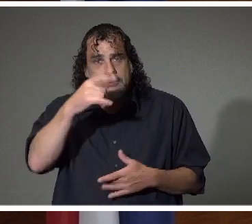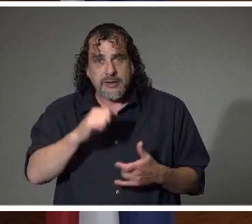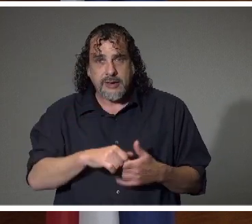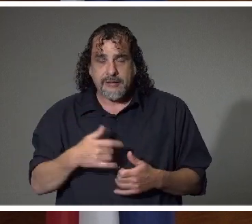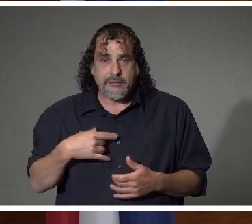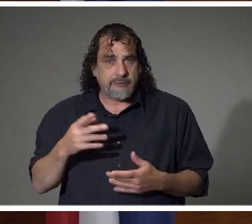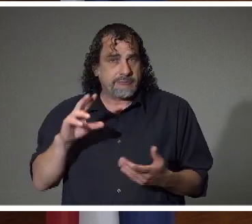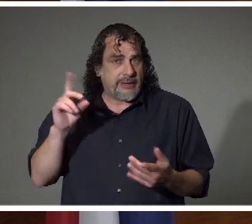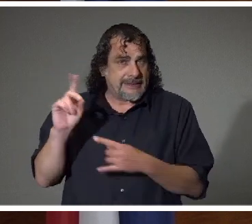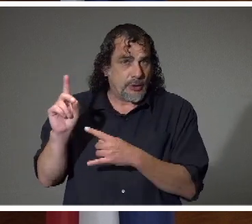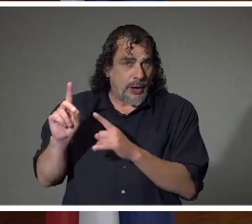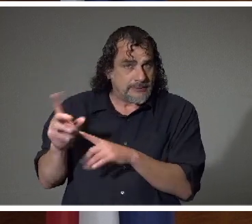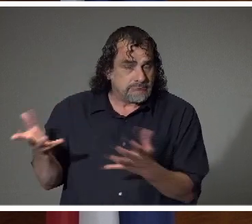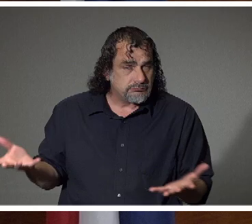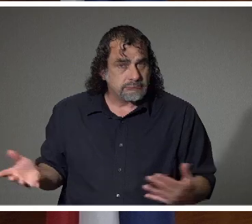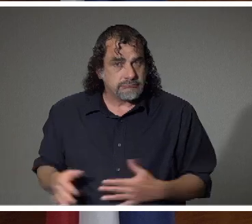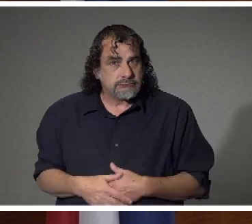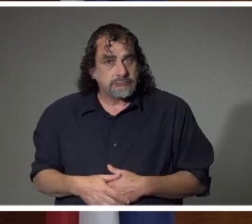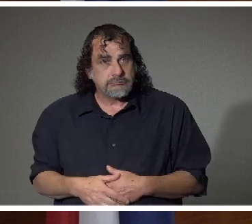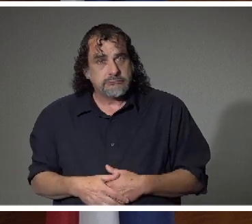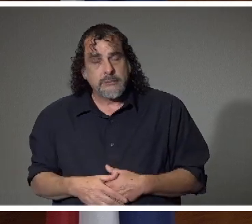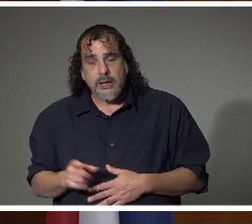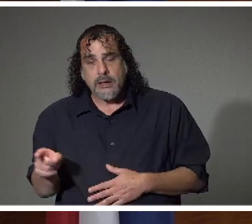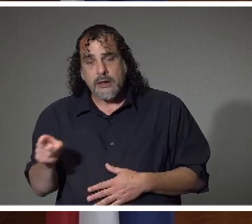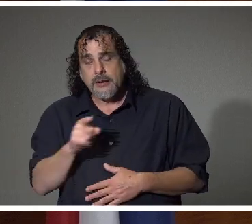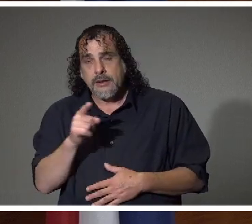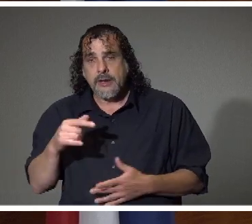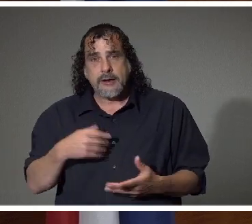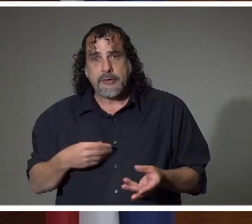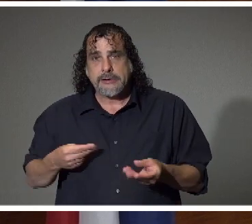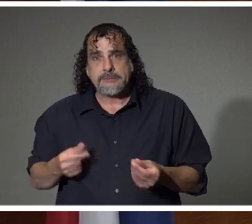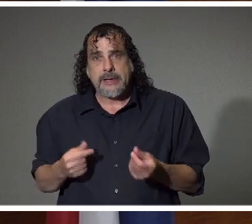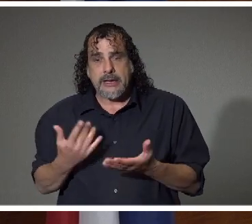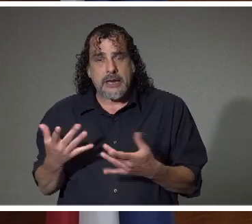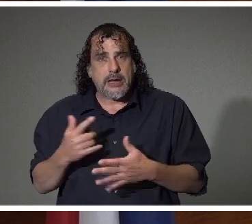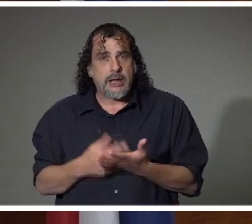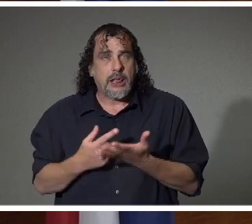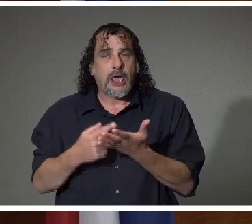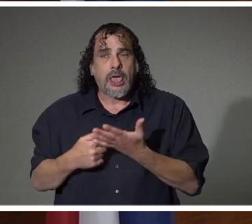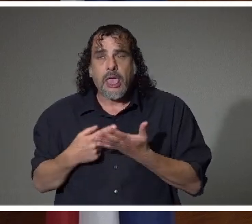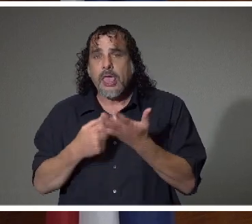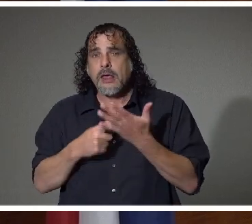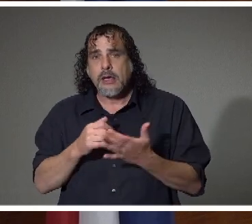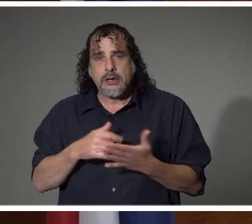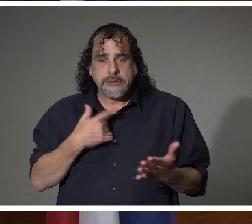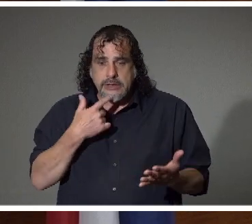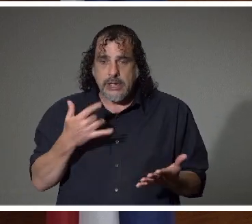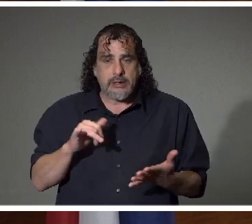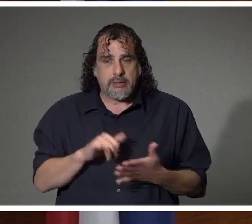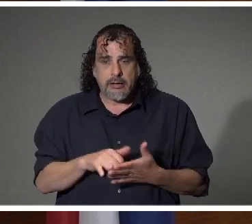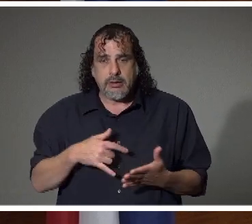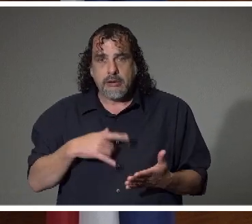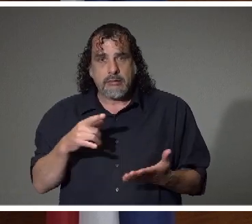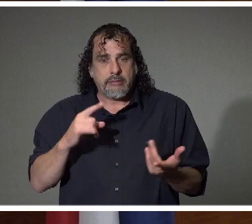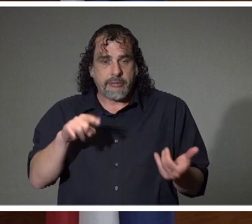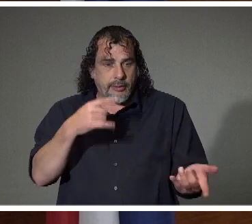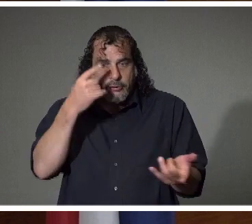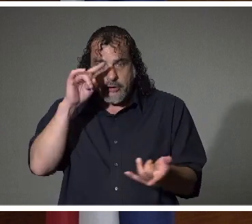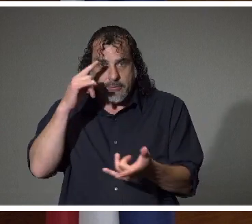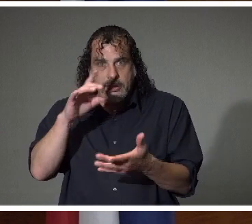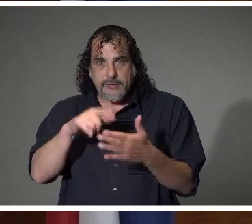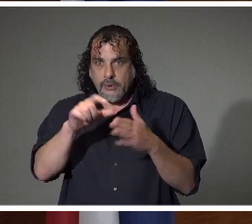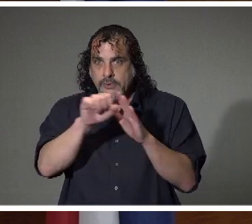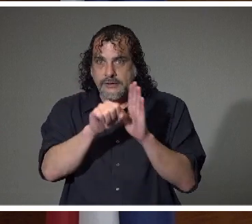states, that have spent a lot of time talking about the fact that their governments, particularly their